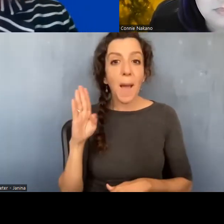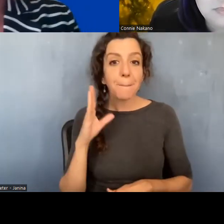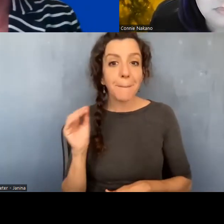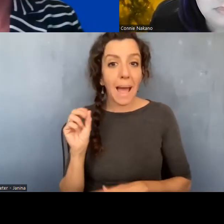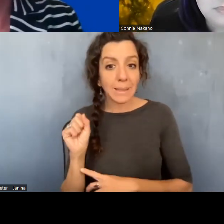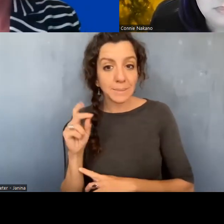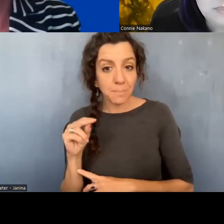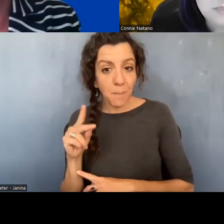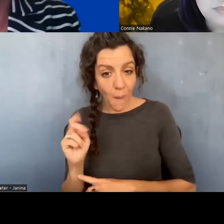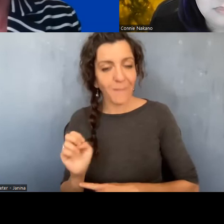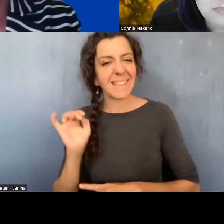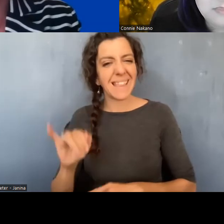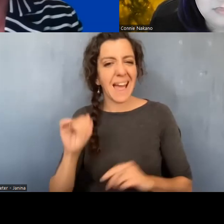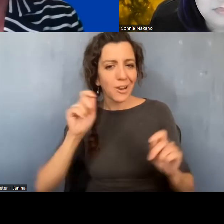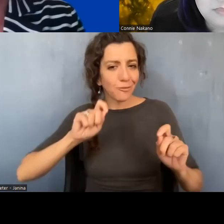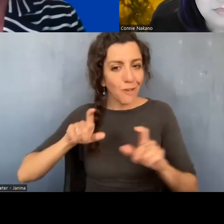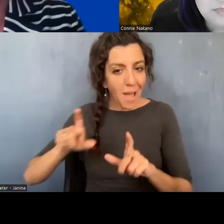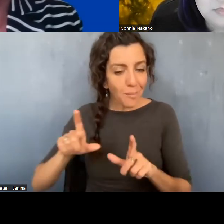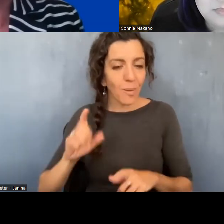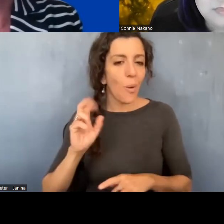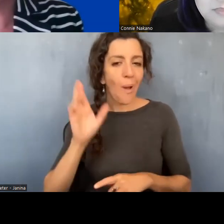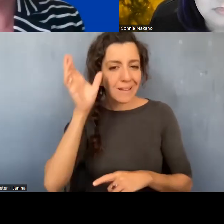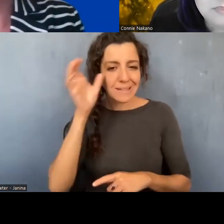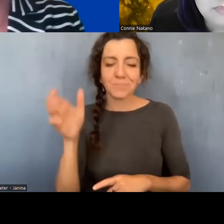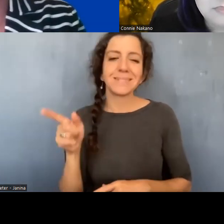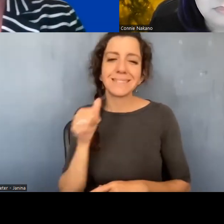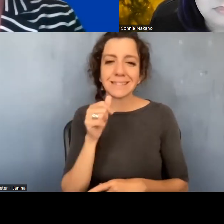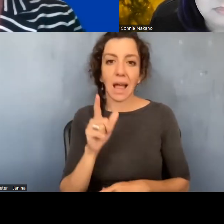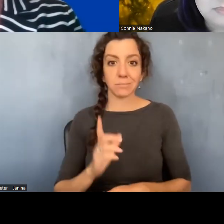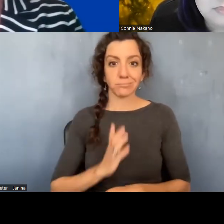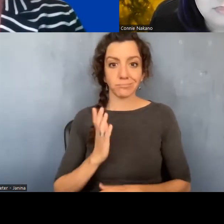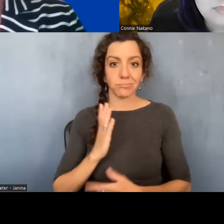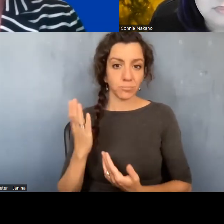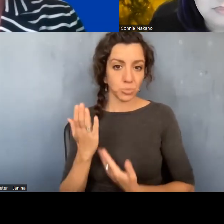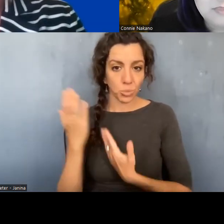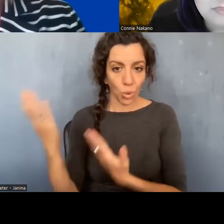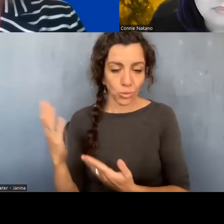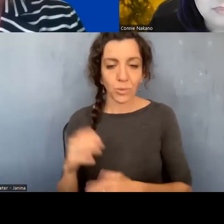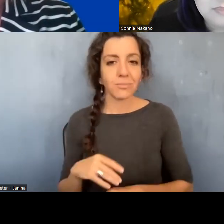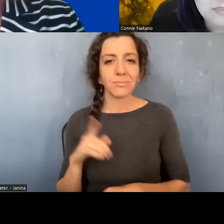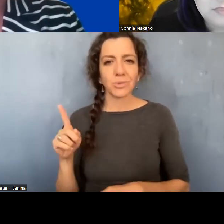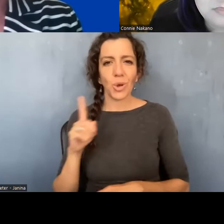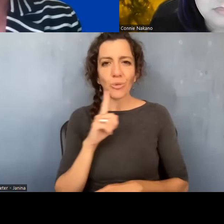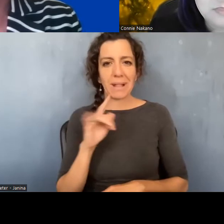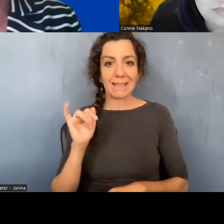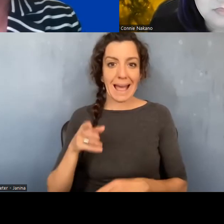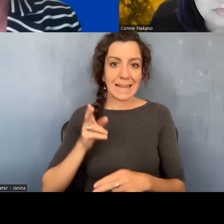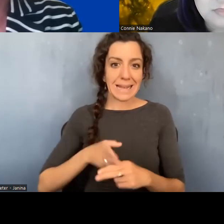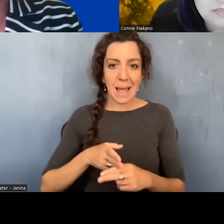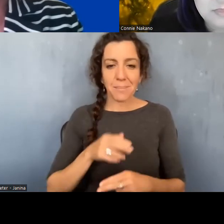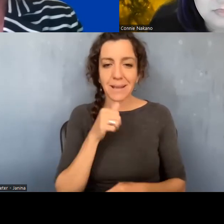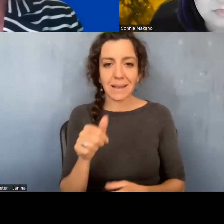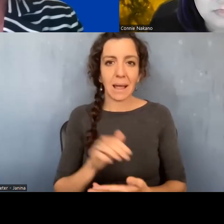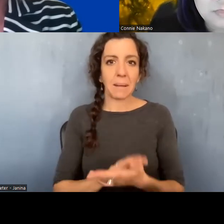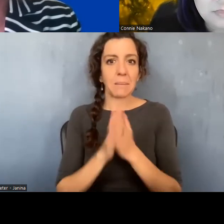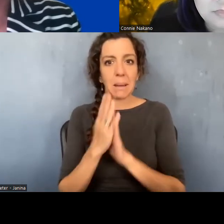framework and a concept. It was not a proposal. So it didn't live anywhere other than on the